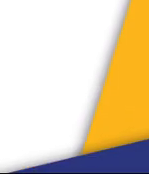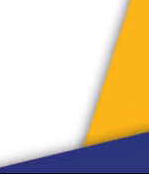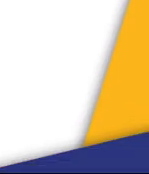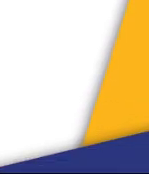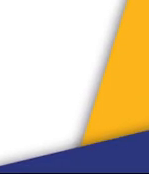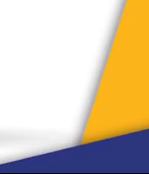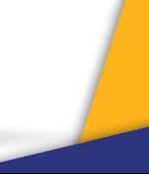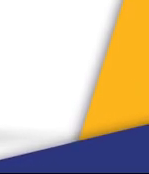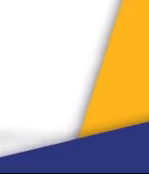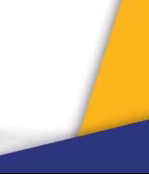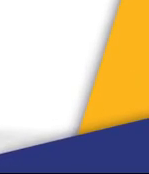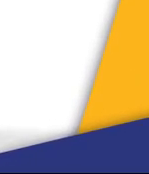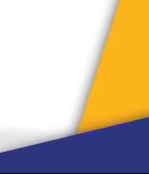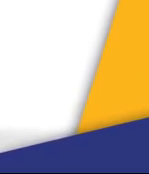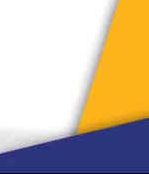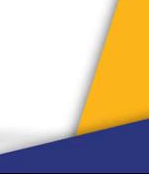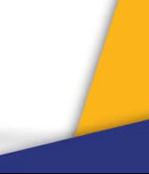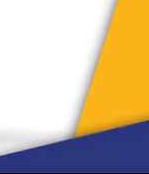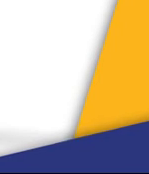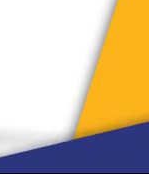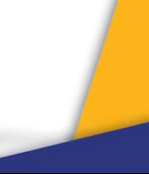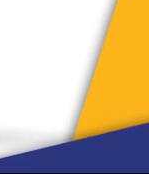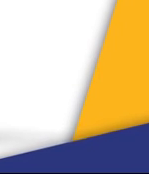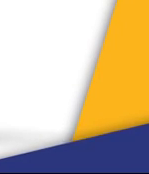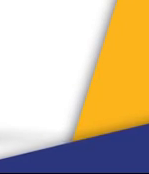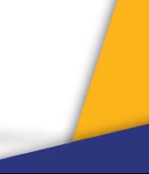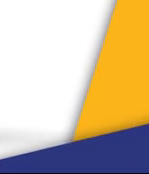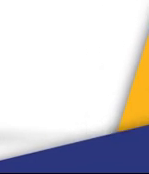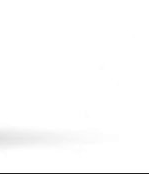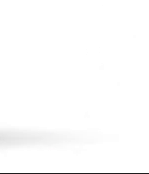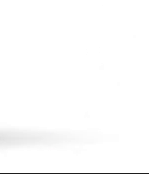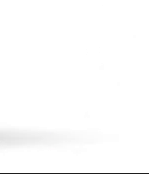ETDP SETA, SABC, MultiChoice,